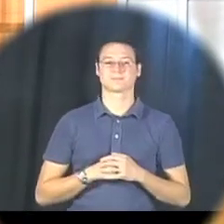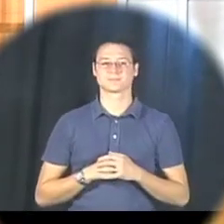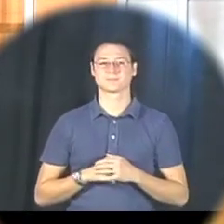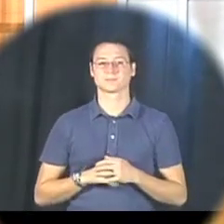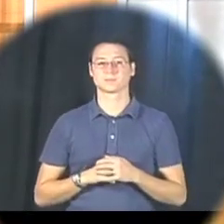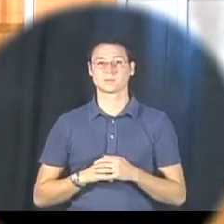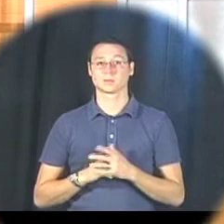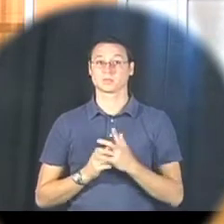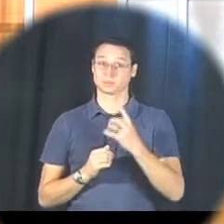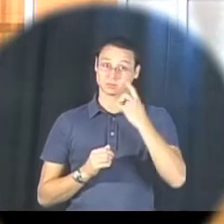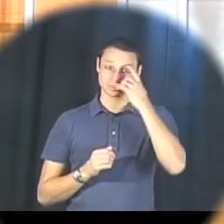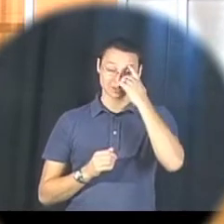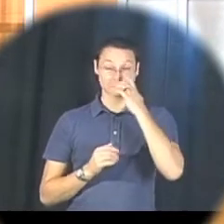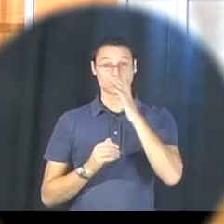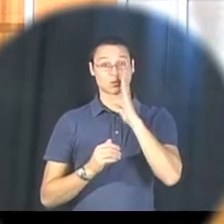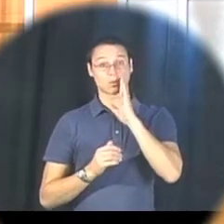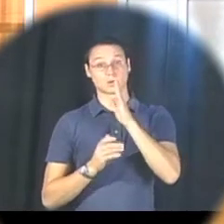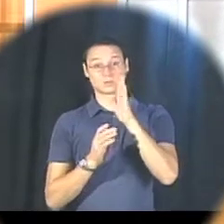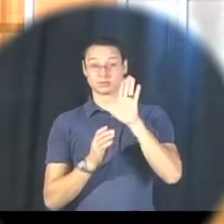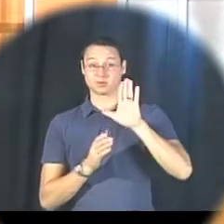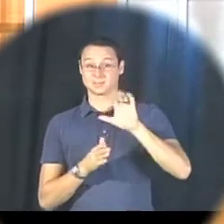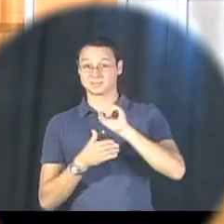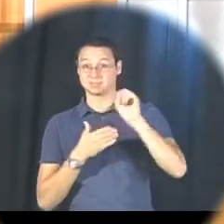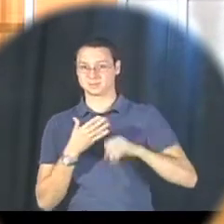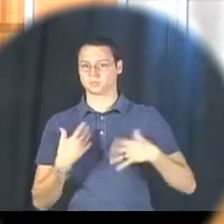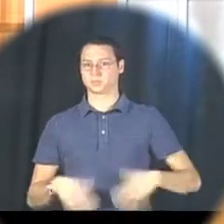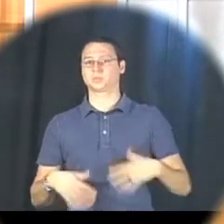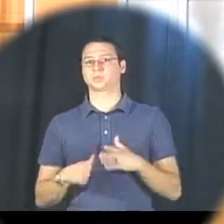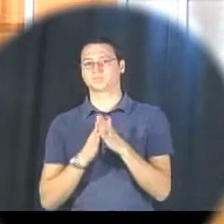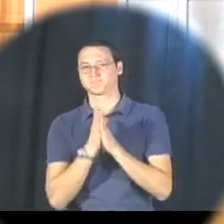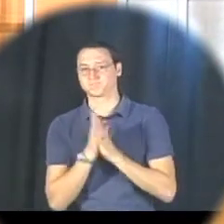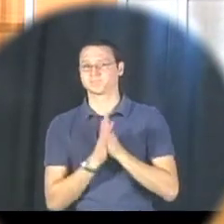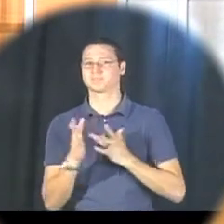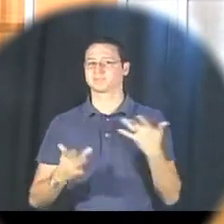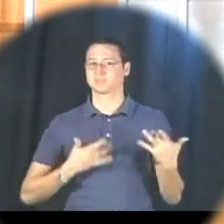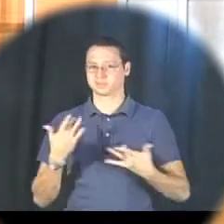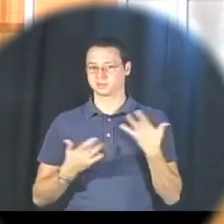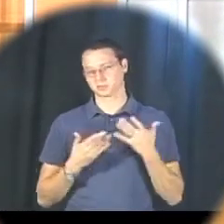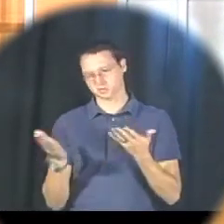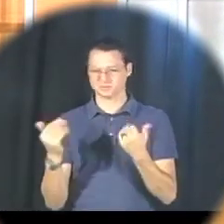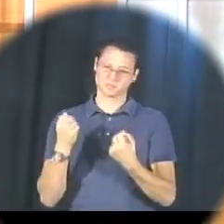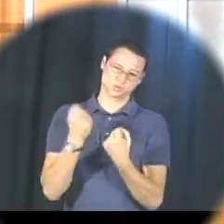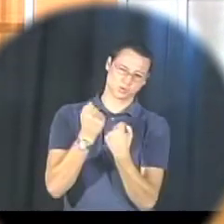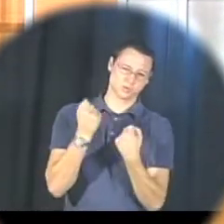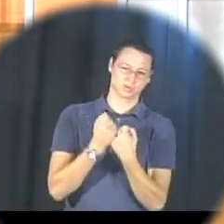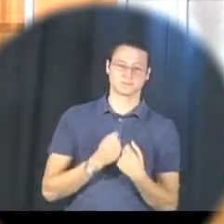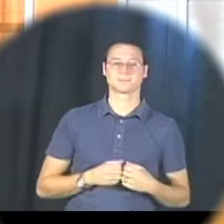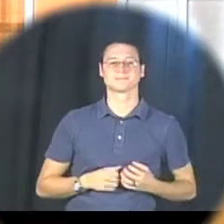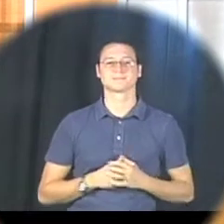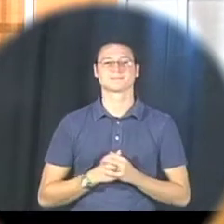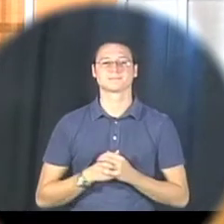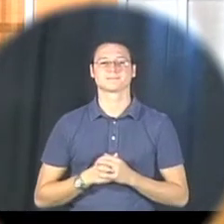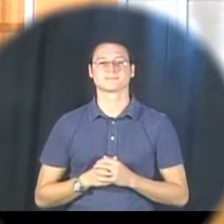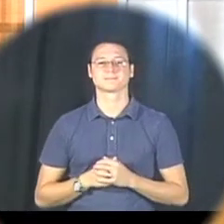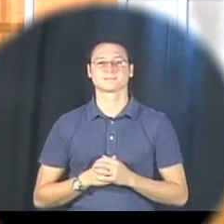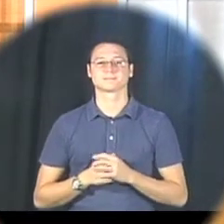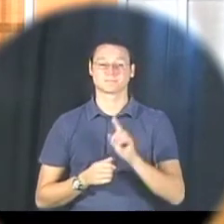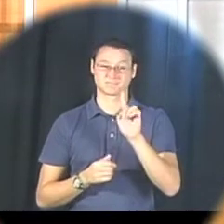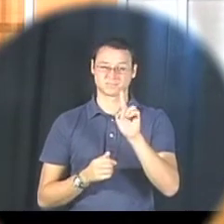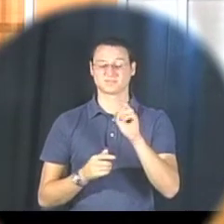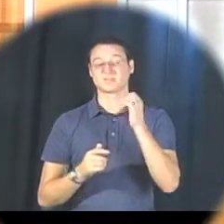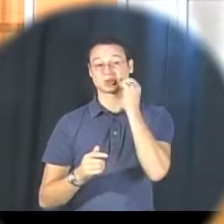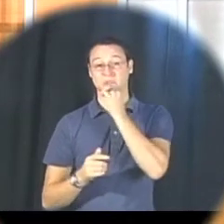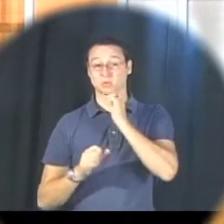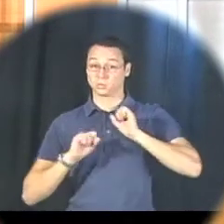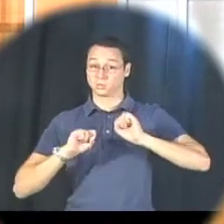poised to have a very exciting season, and they need your support, starting tonight and all season long. There has been a change to the girls'